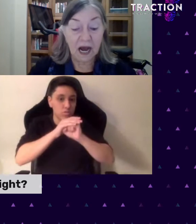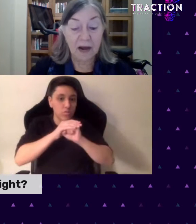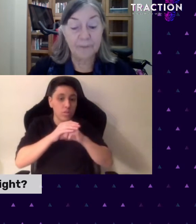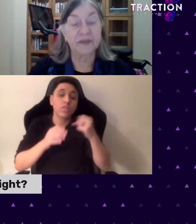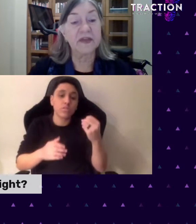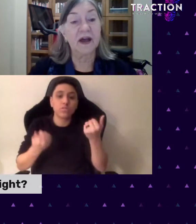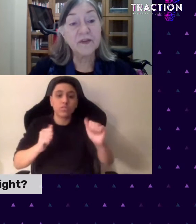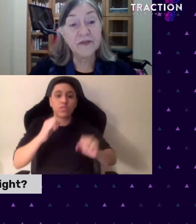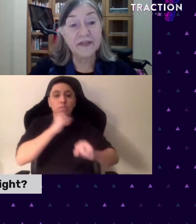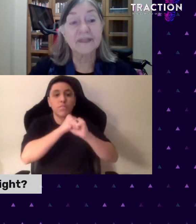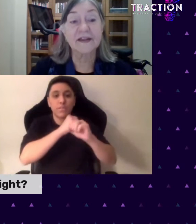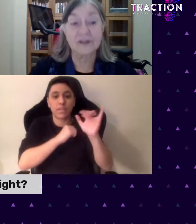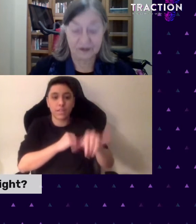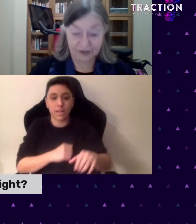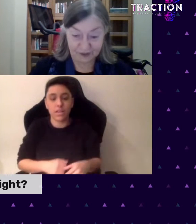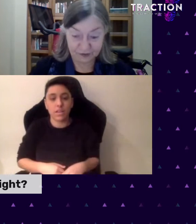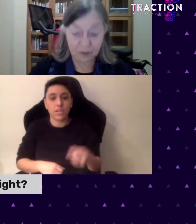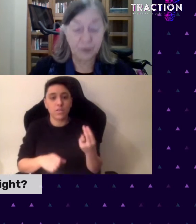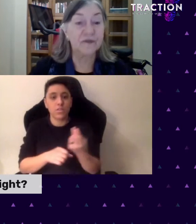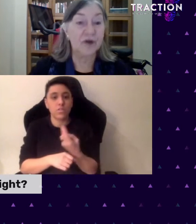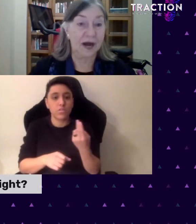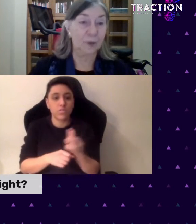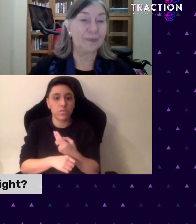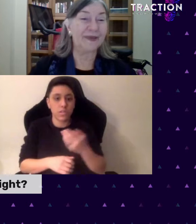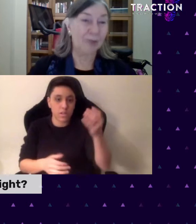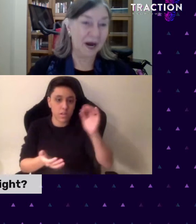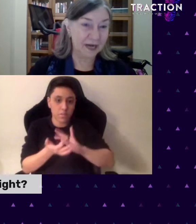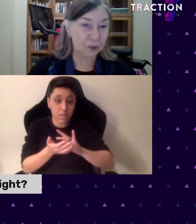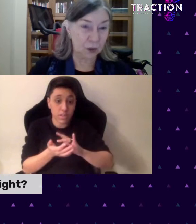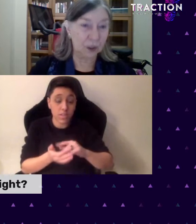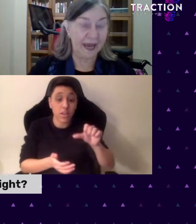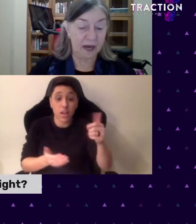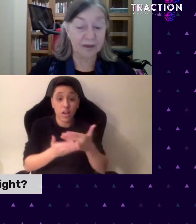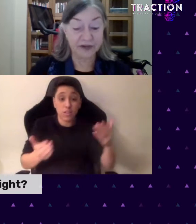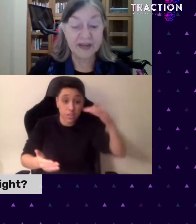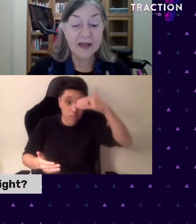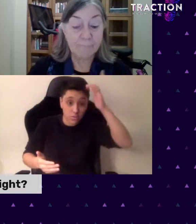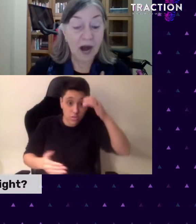anticoagulant. The other thing that Donald Trump would have gotten would be the